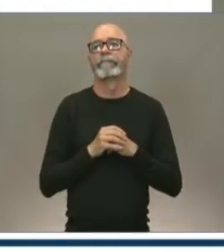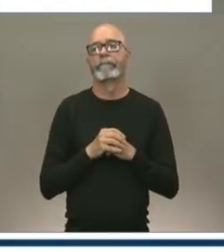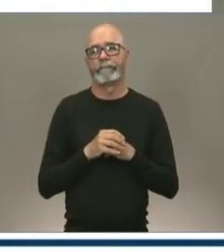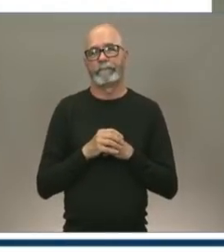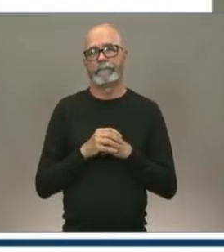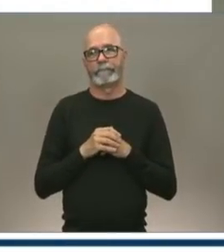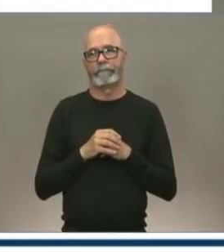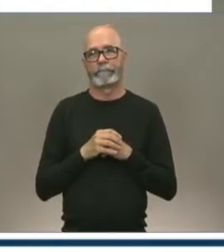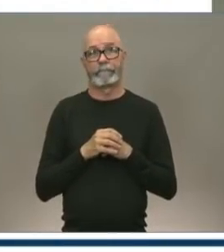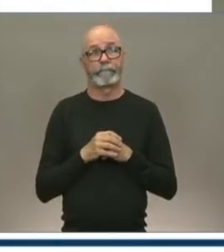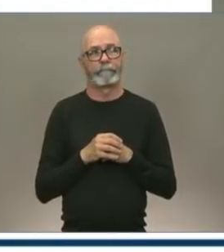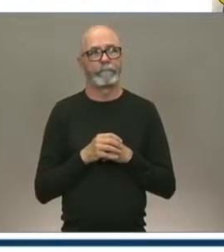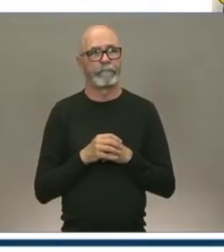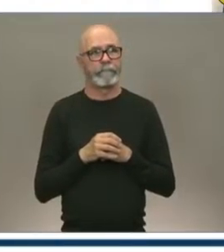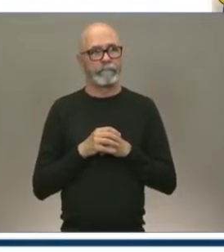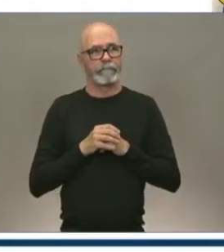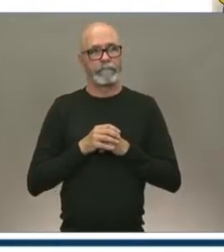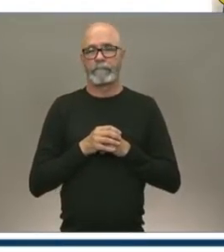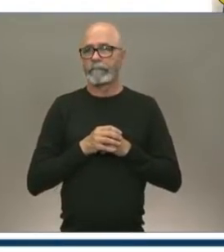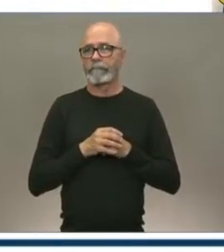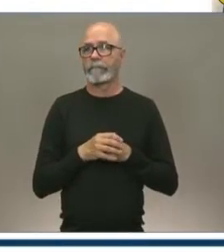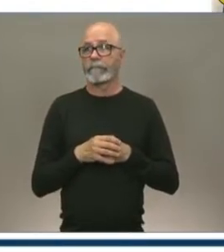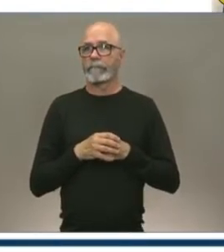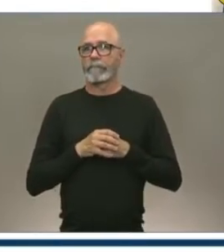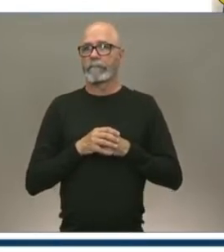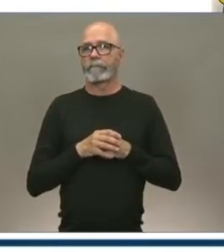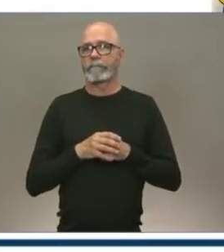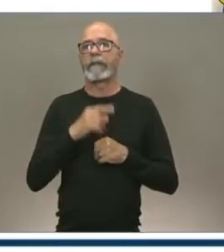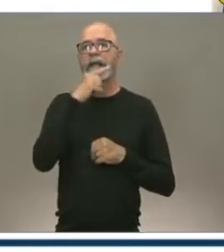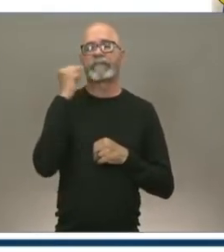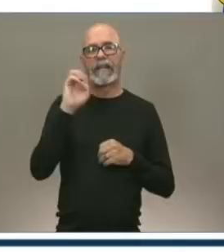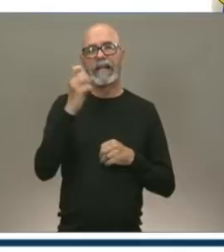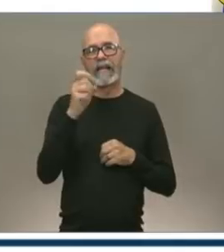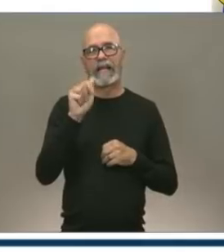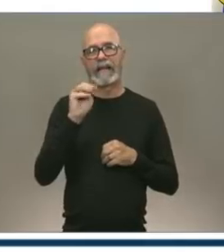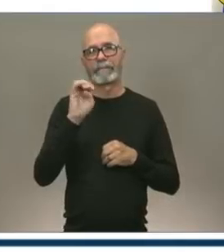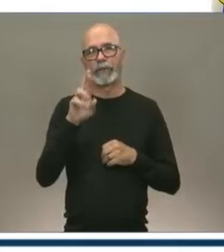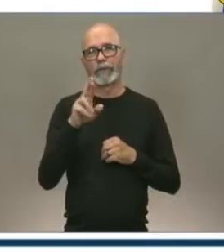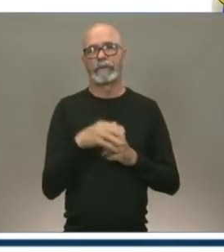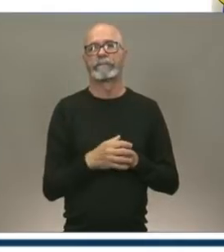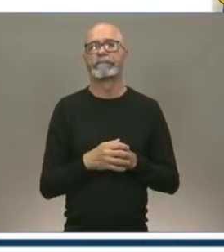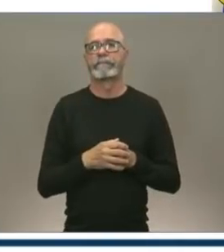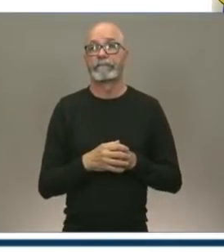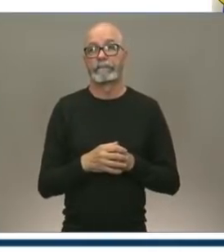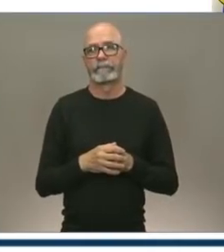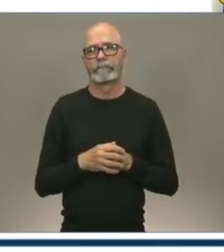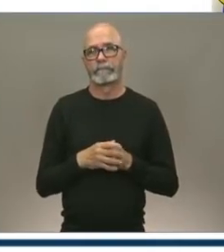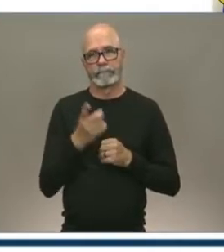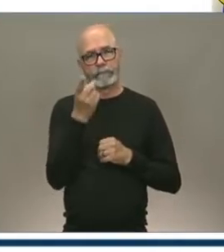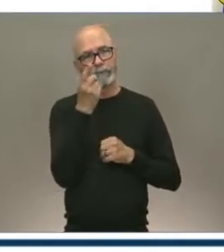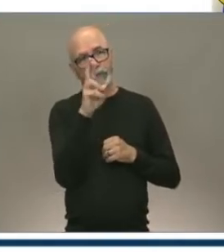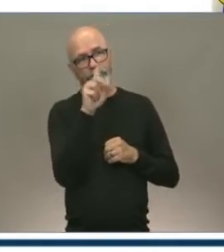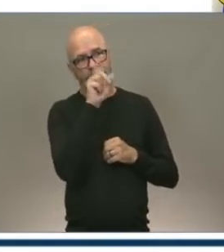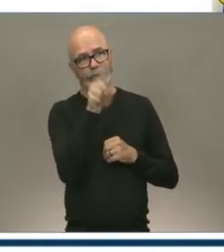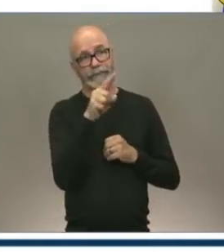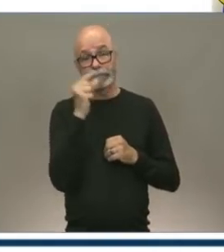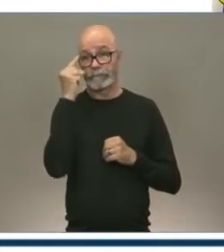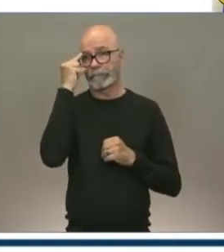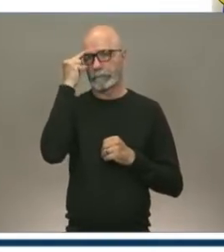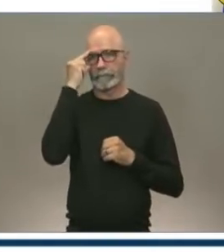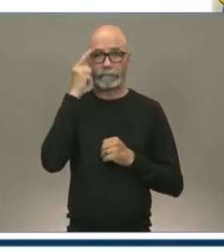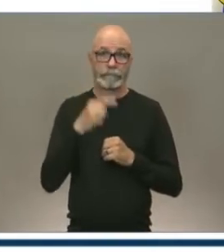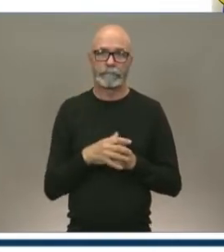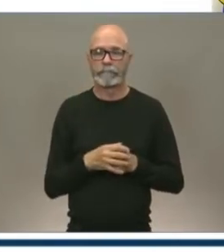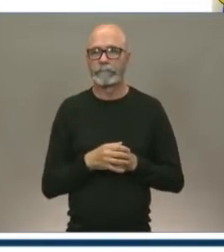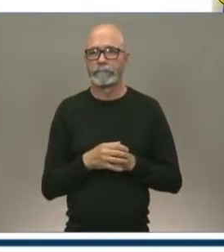this tournament. Next question will go to Tim Biscay with the Halifax Examiner. Dr. Strang, can you give us the lay of the